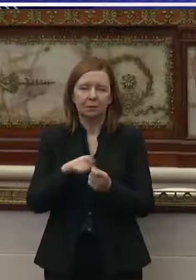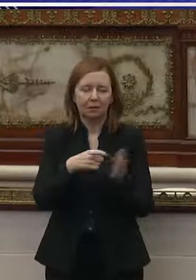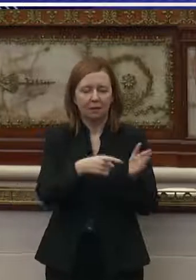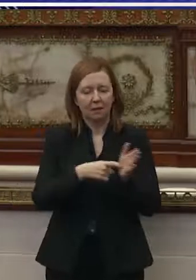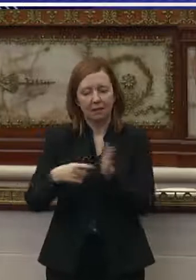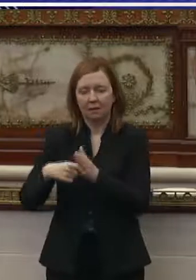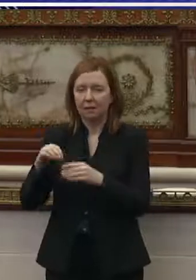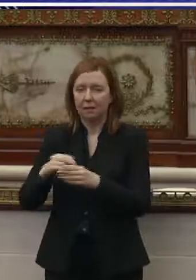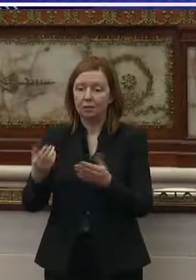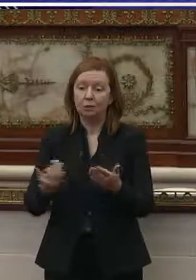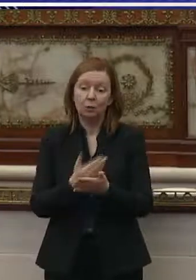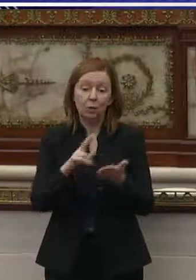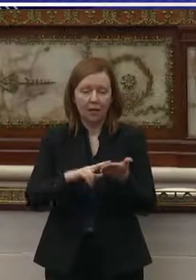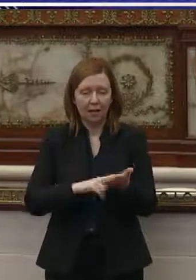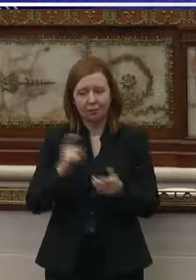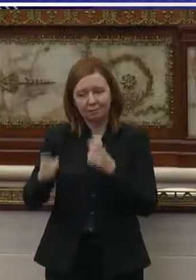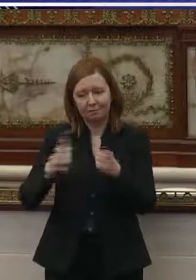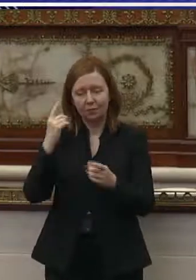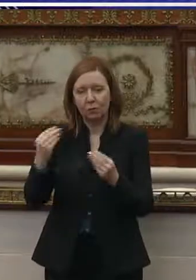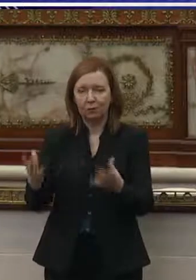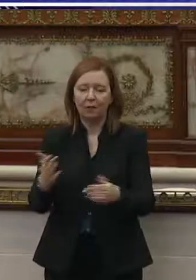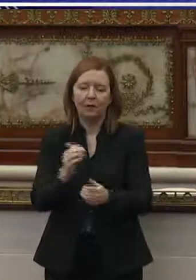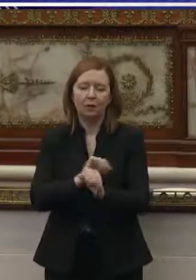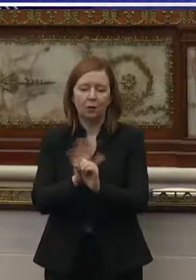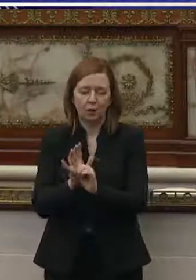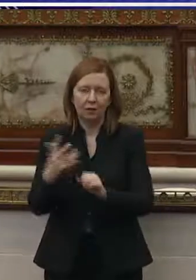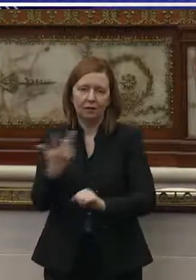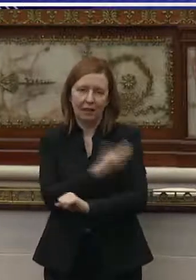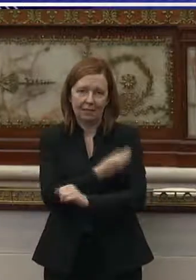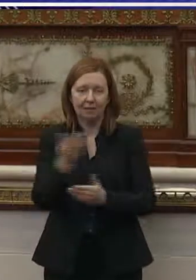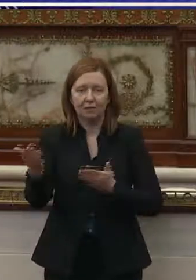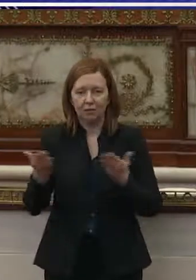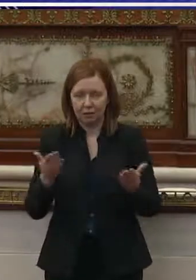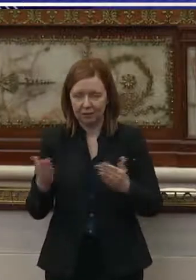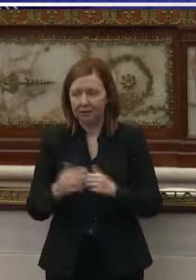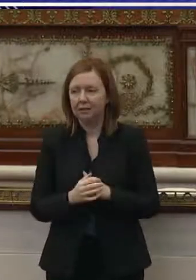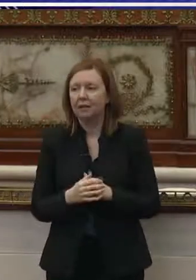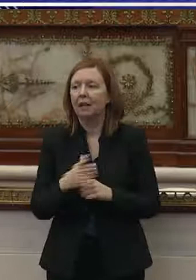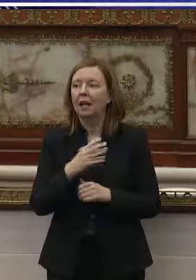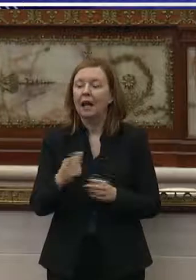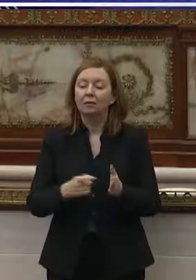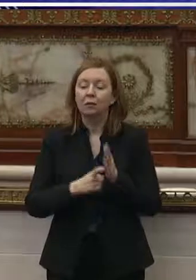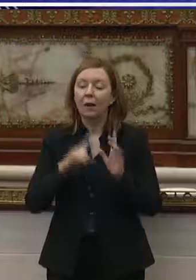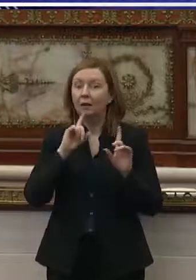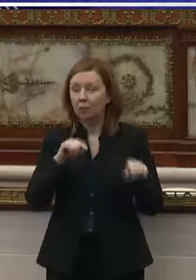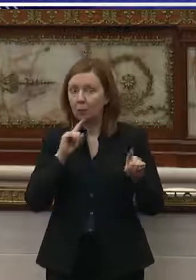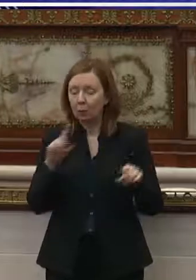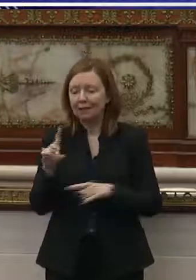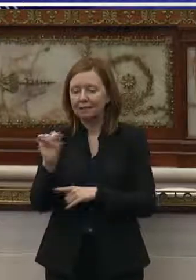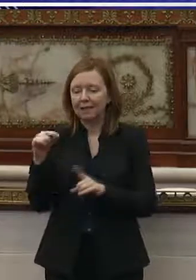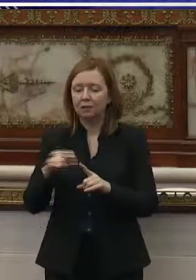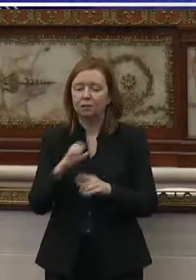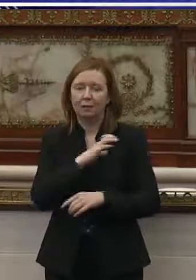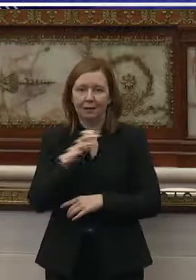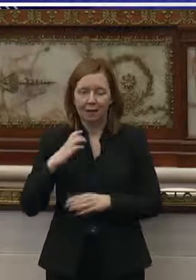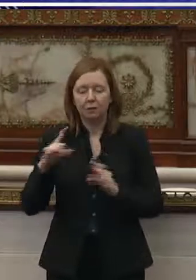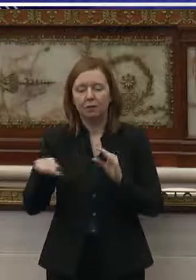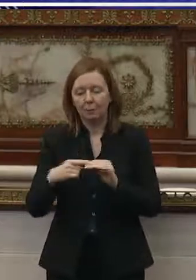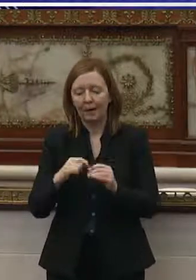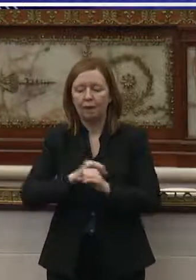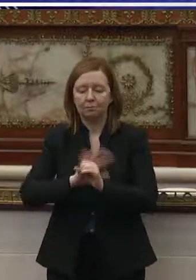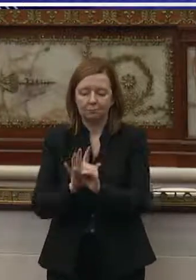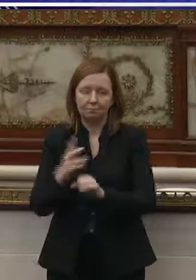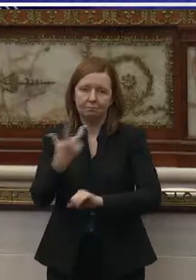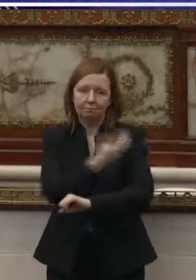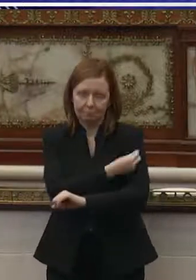new contracts that the city issues for providing COVID-19 vaccination services and require reporting of data to the council regarding COVID-19